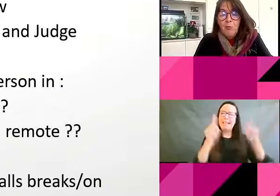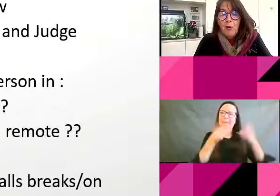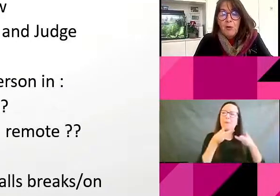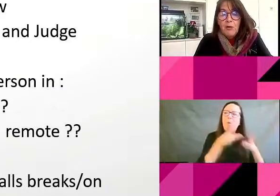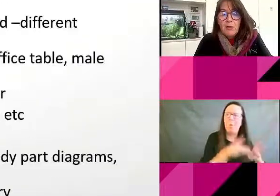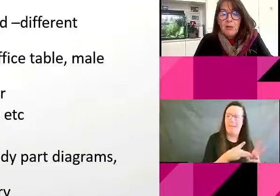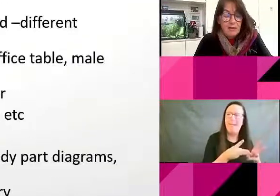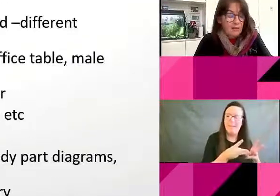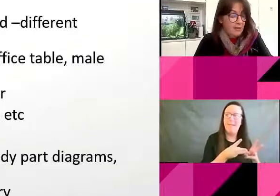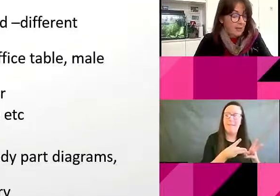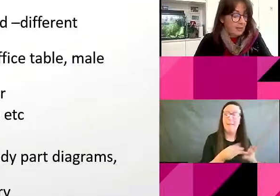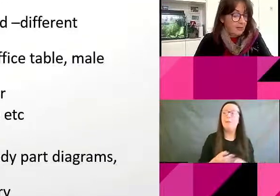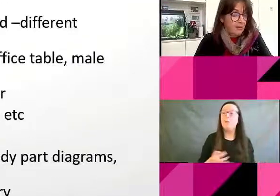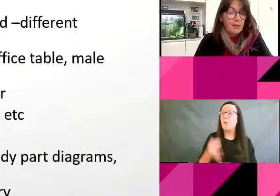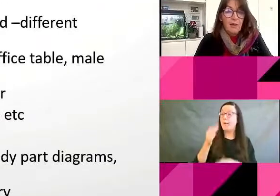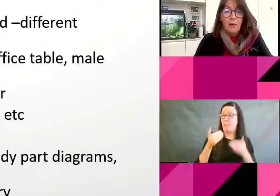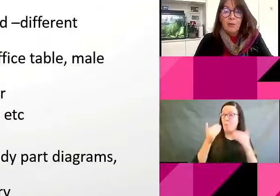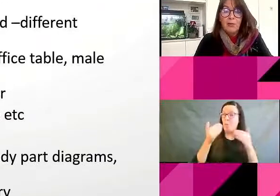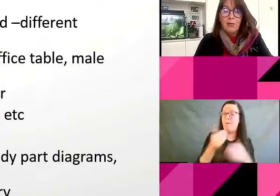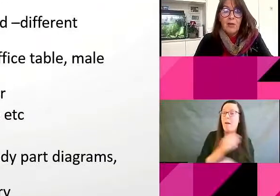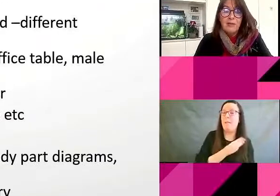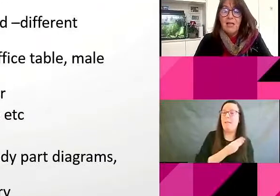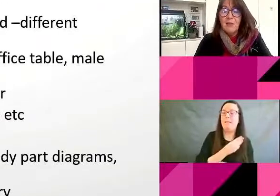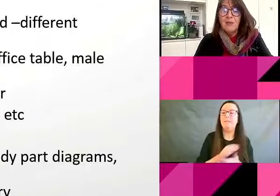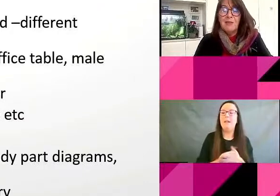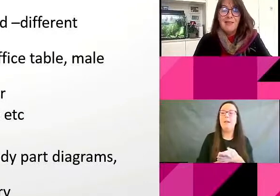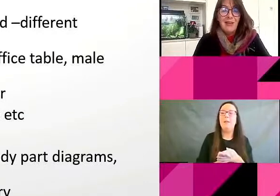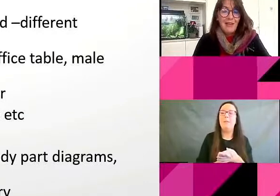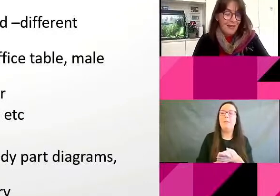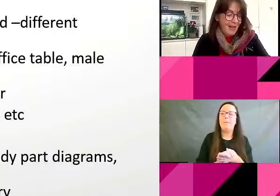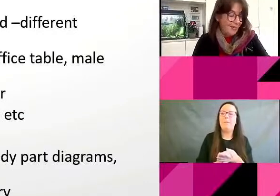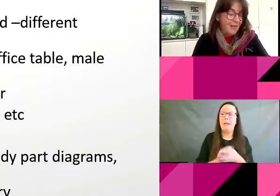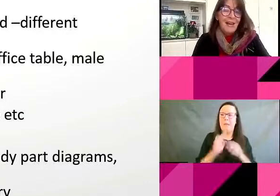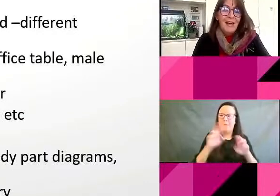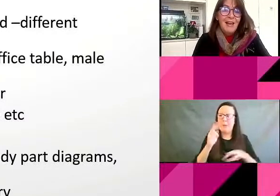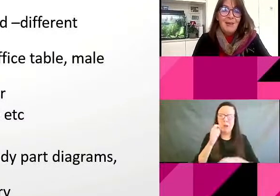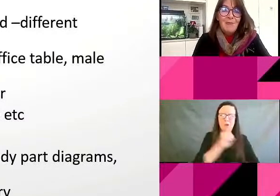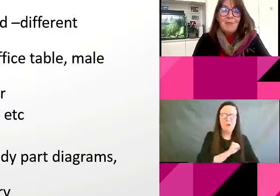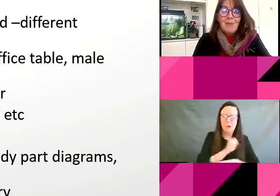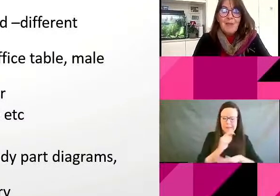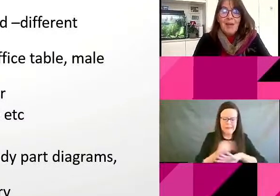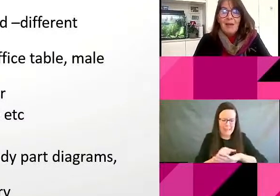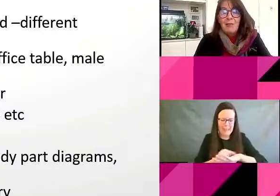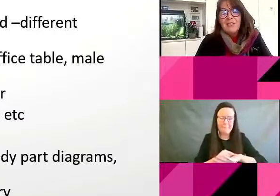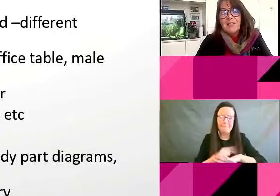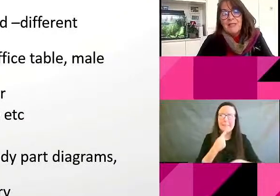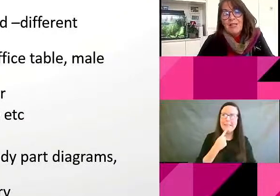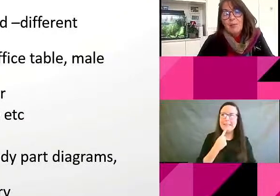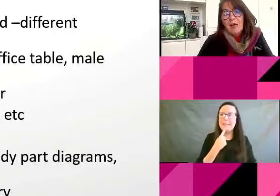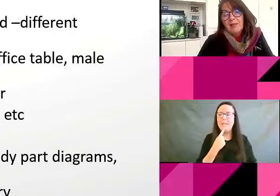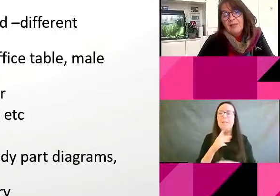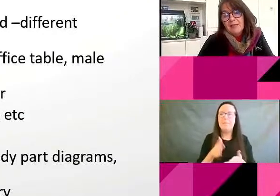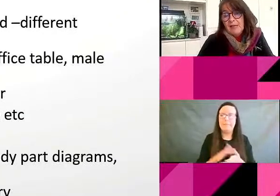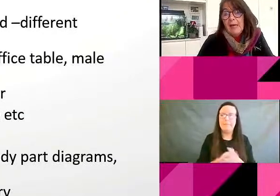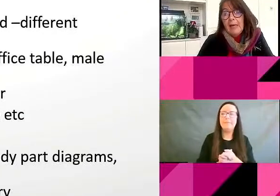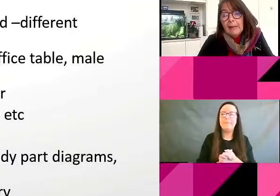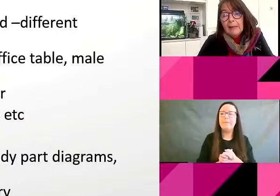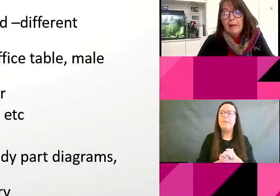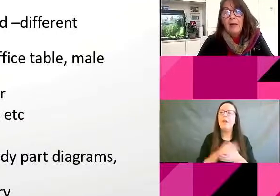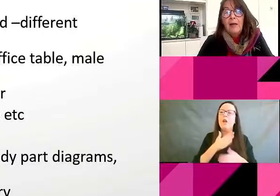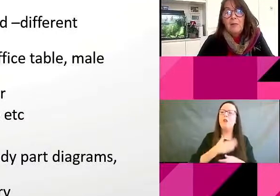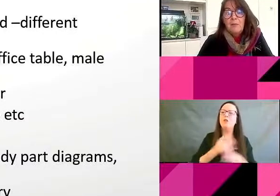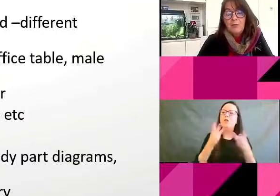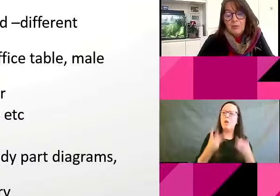we move on, I know I'm not sure how timing is going now. I want to just tell you about